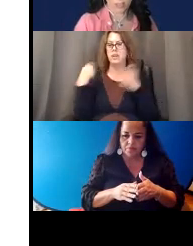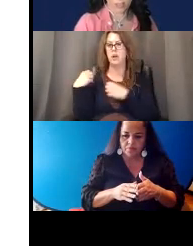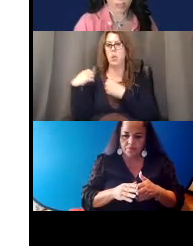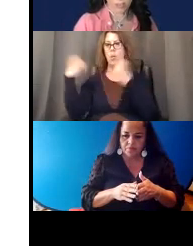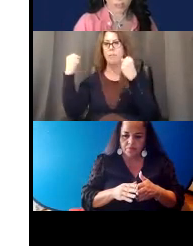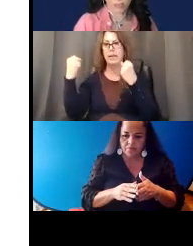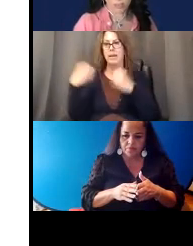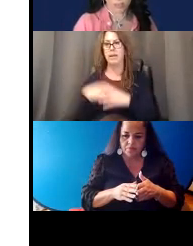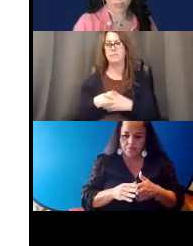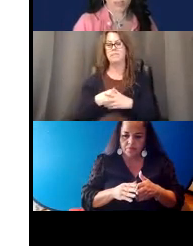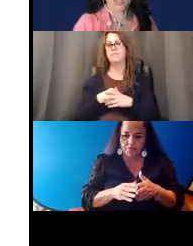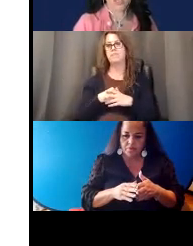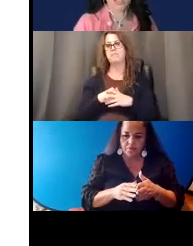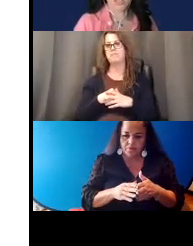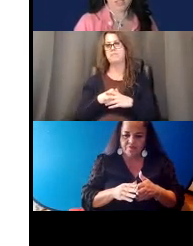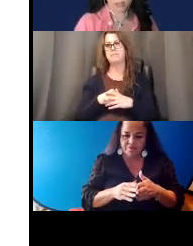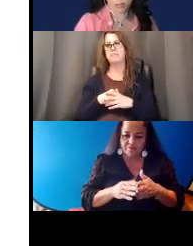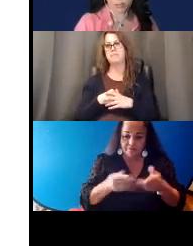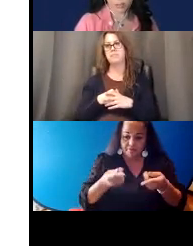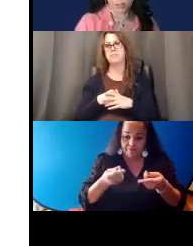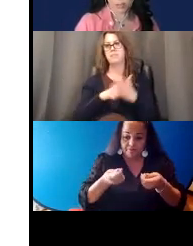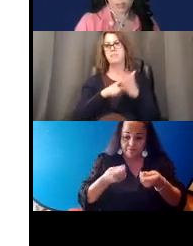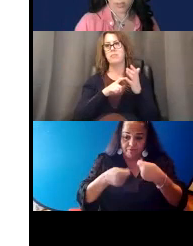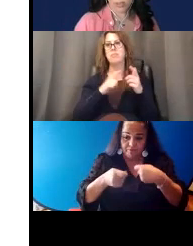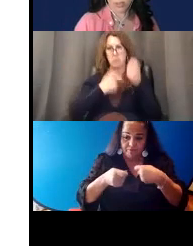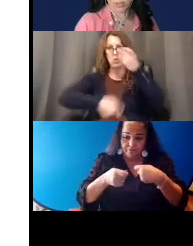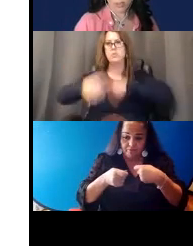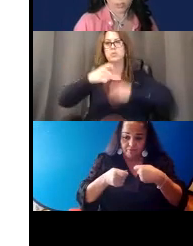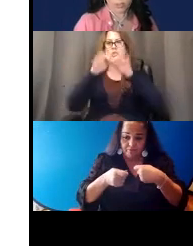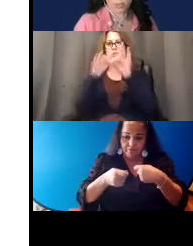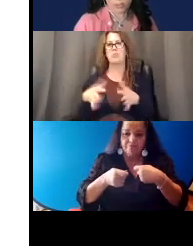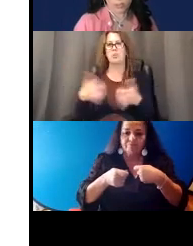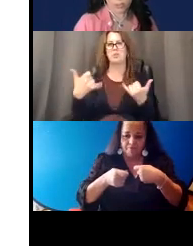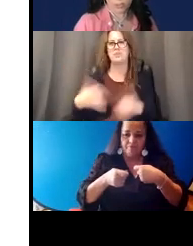part of this is it requires not just systems work, but